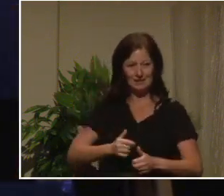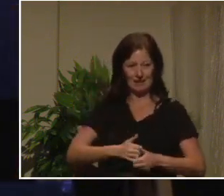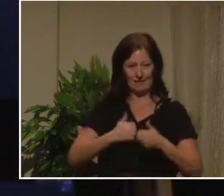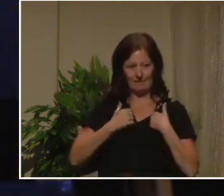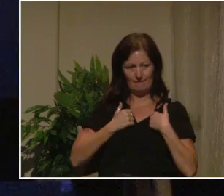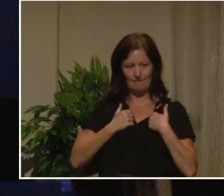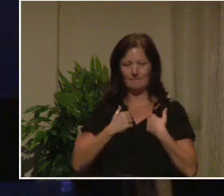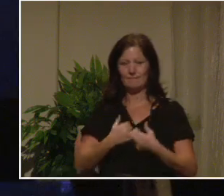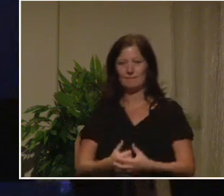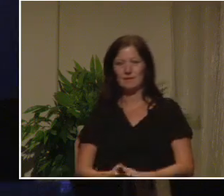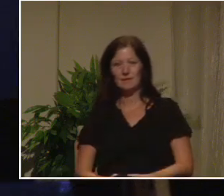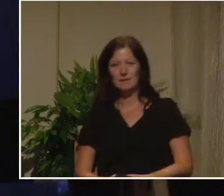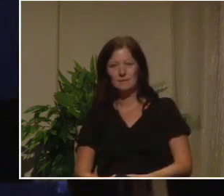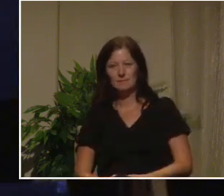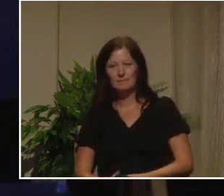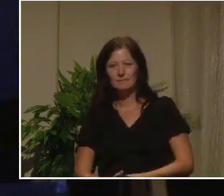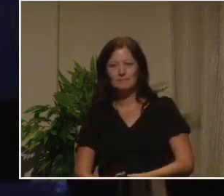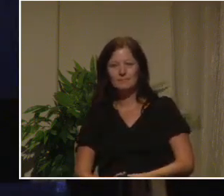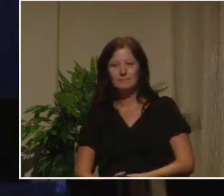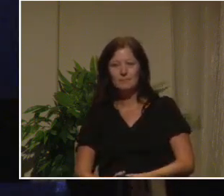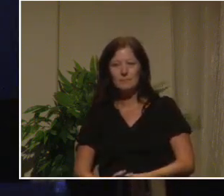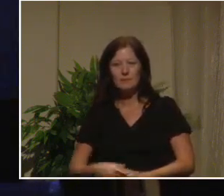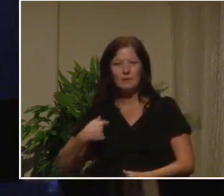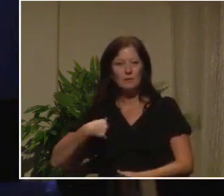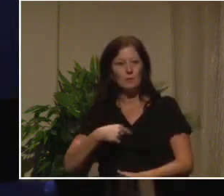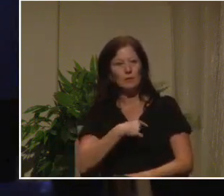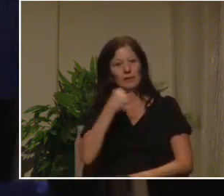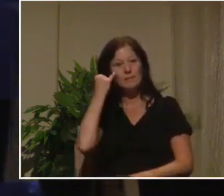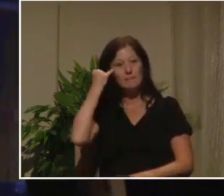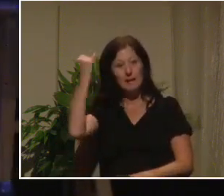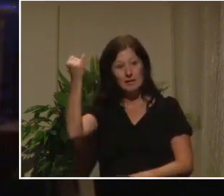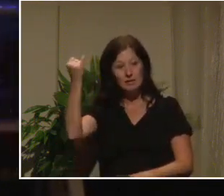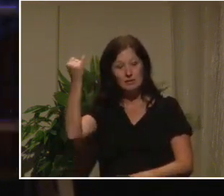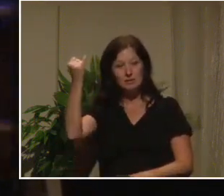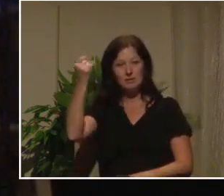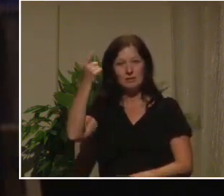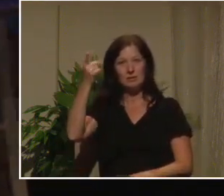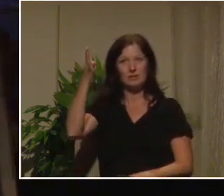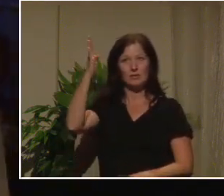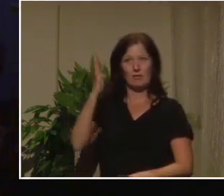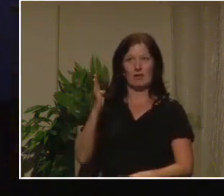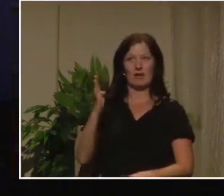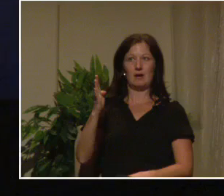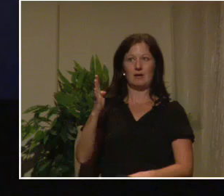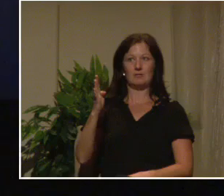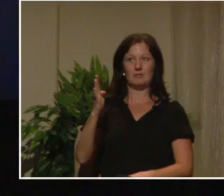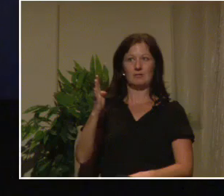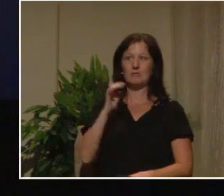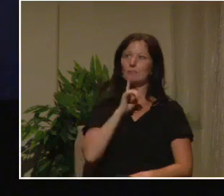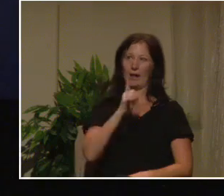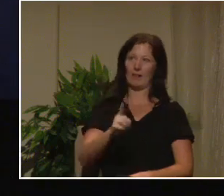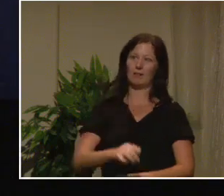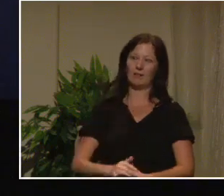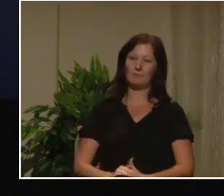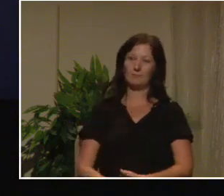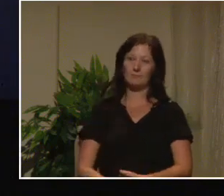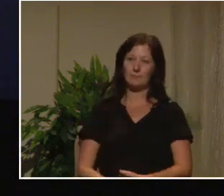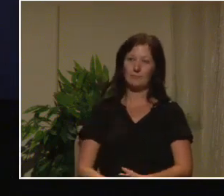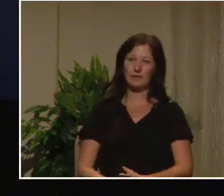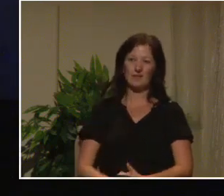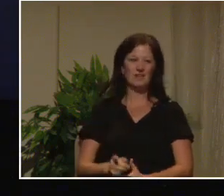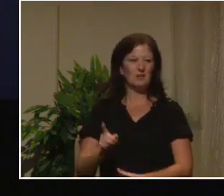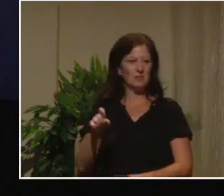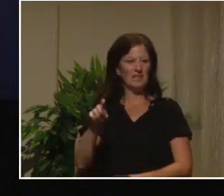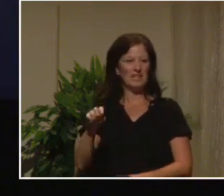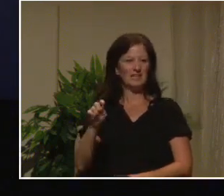You know, we imagine that God exists and will somehow fit in our